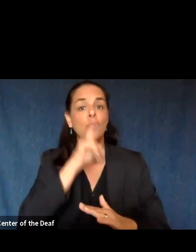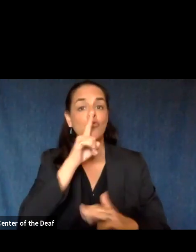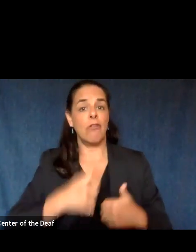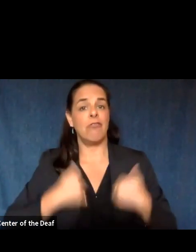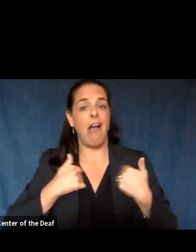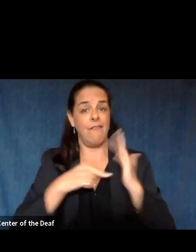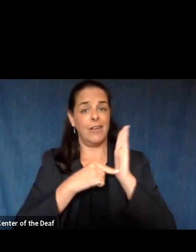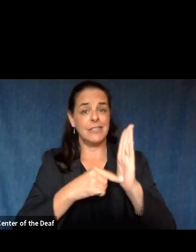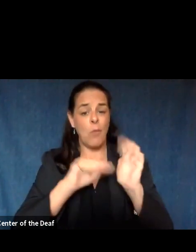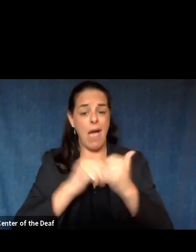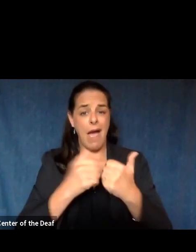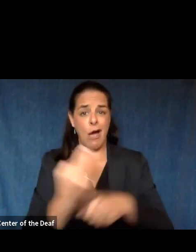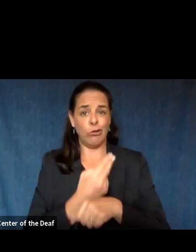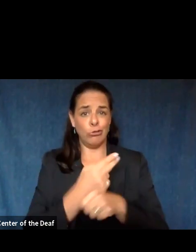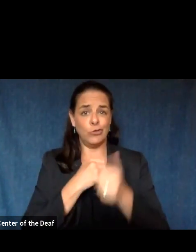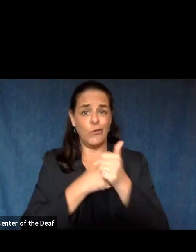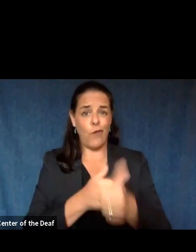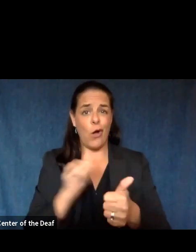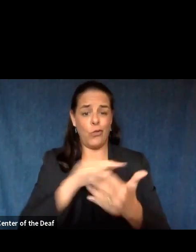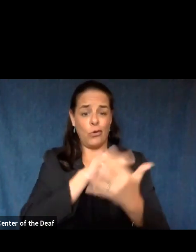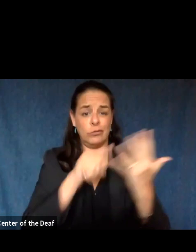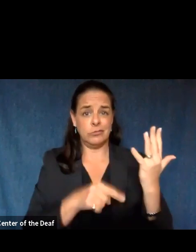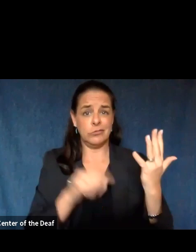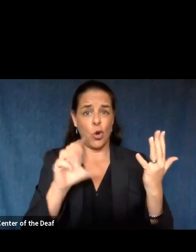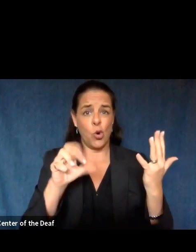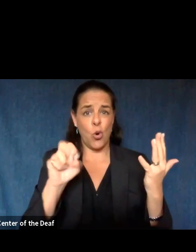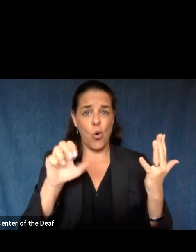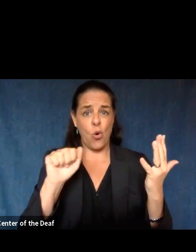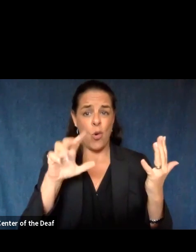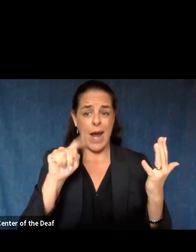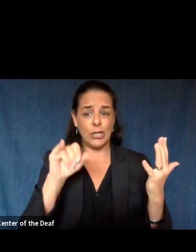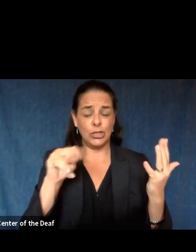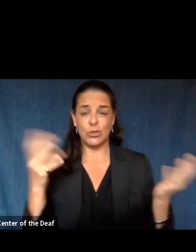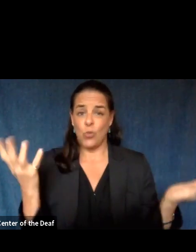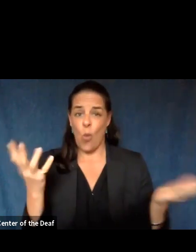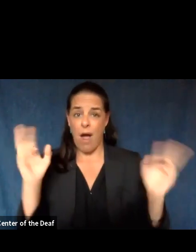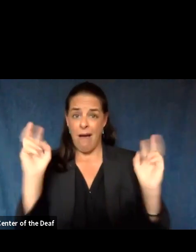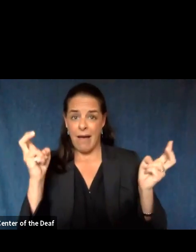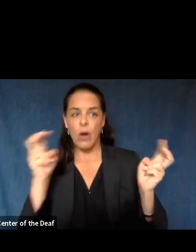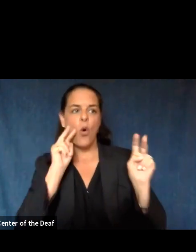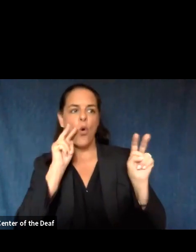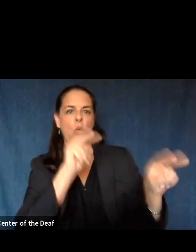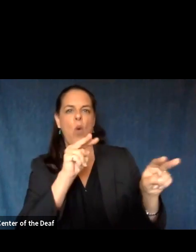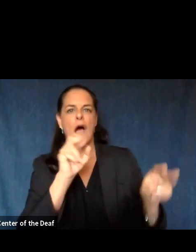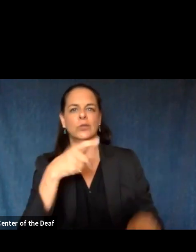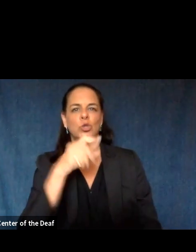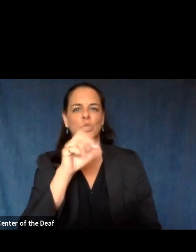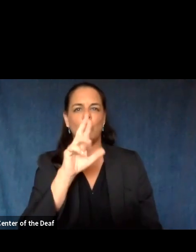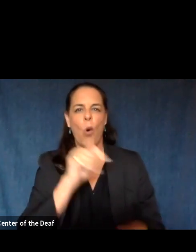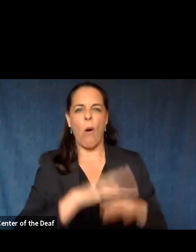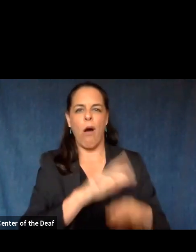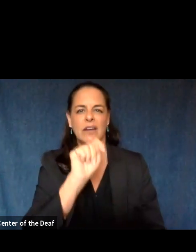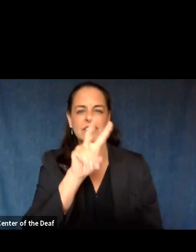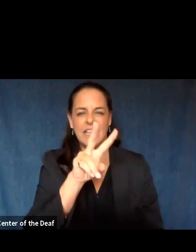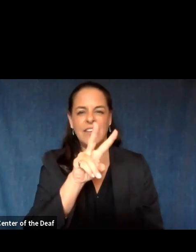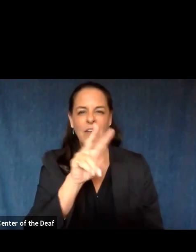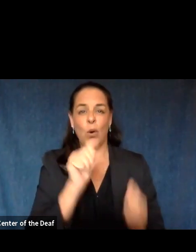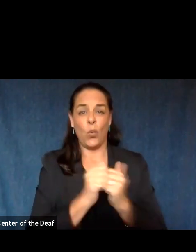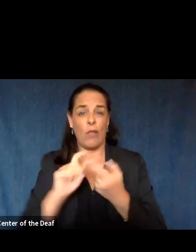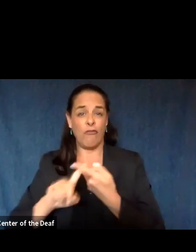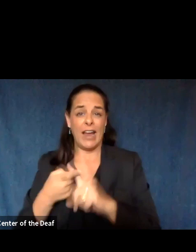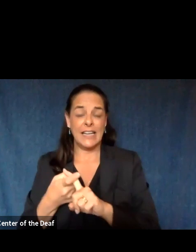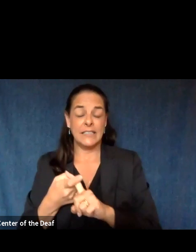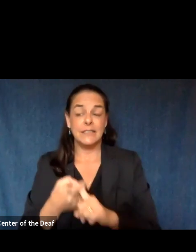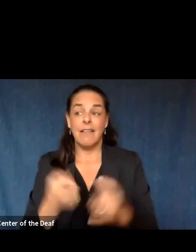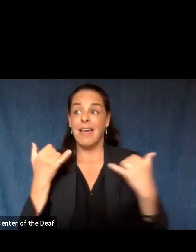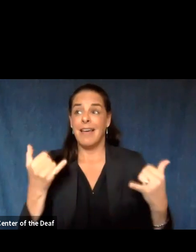into play is watching a sporting event on TV with friends. Professional and collegiate sports are underway across